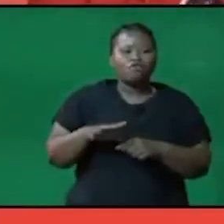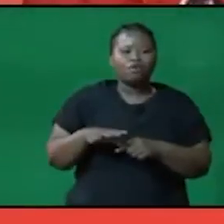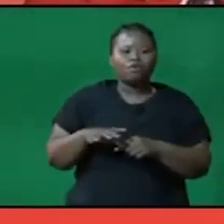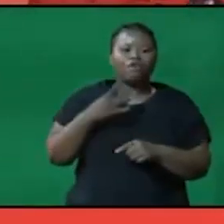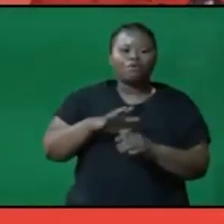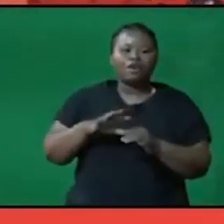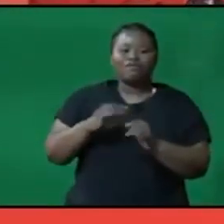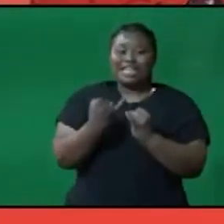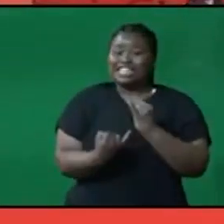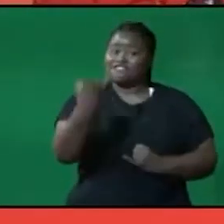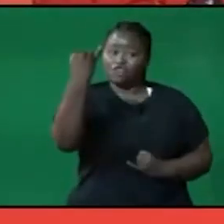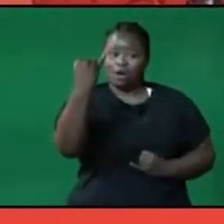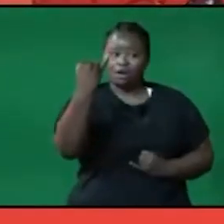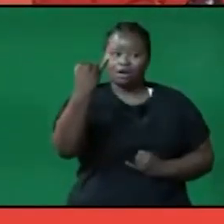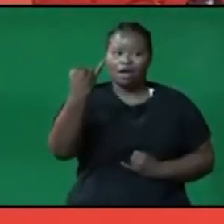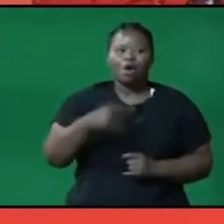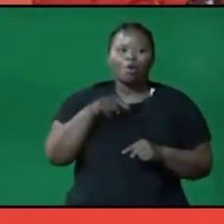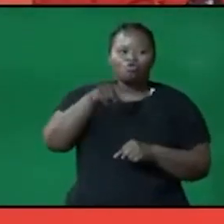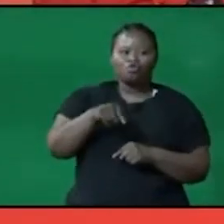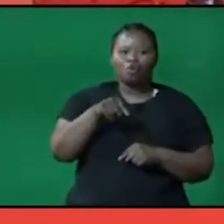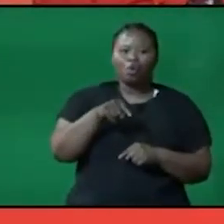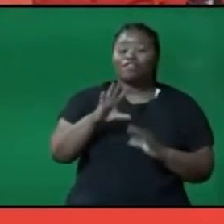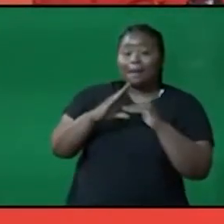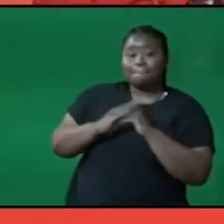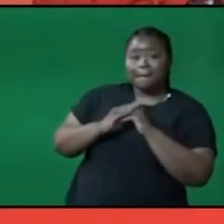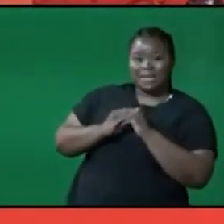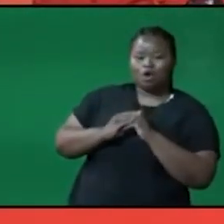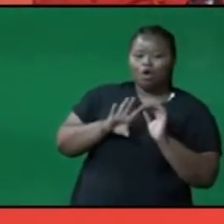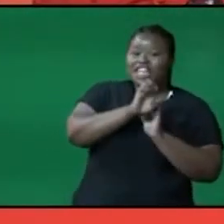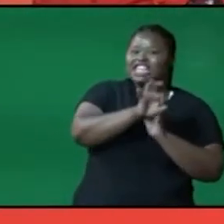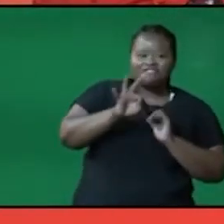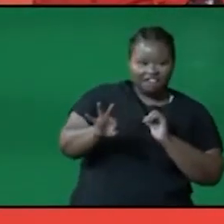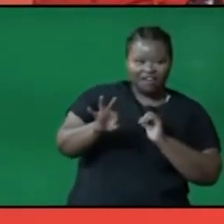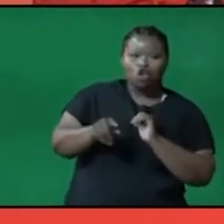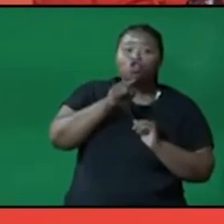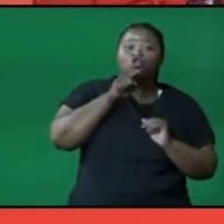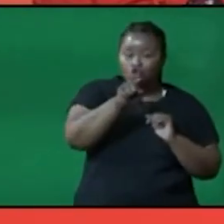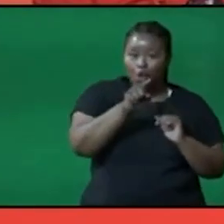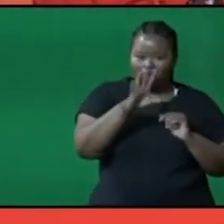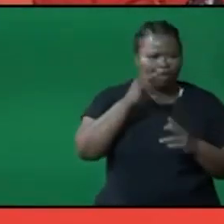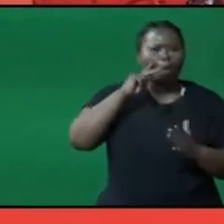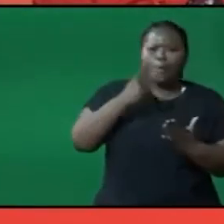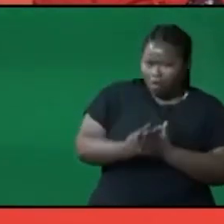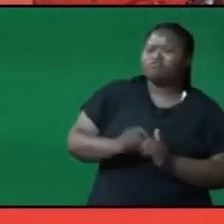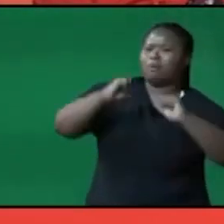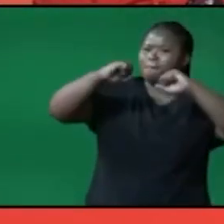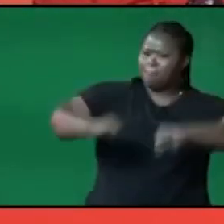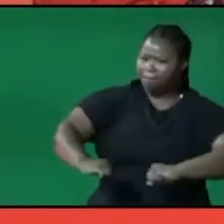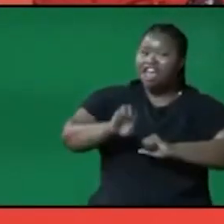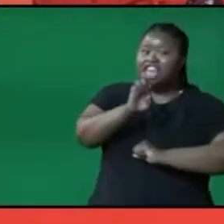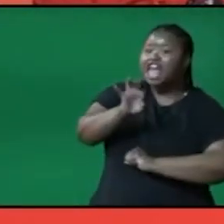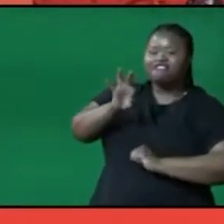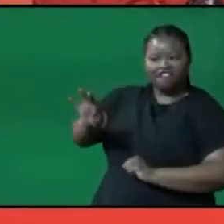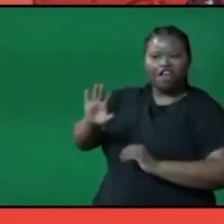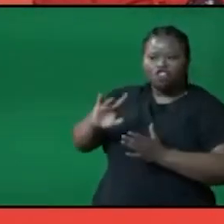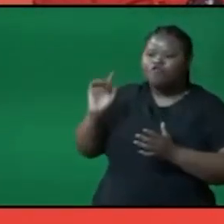to individuals and not you as members of the EFF, because you have proven that the EFF belongs to a